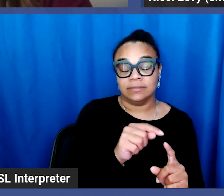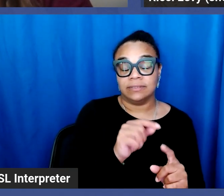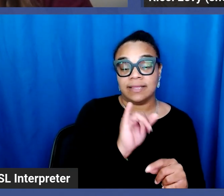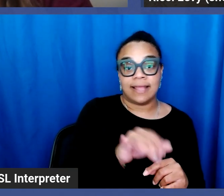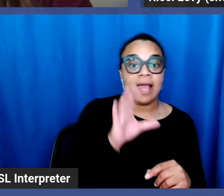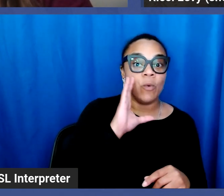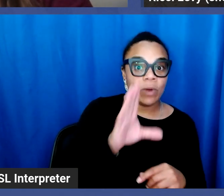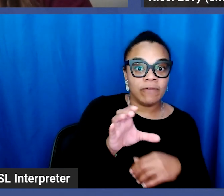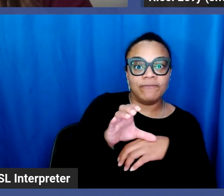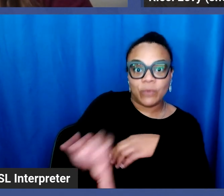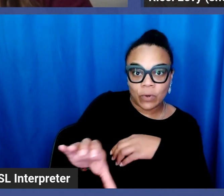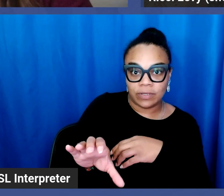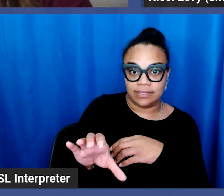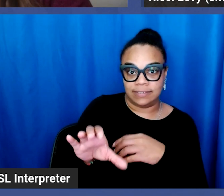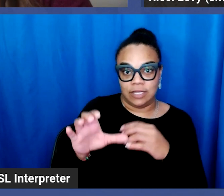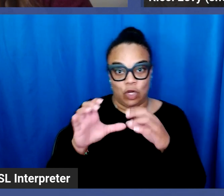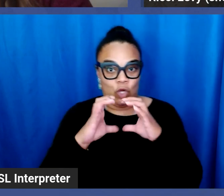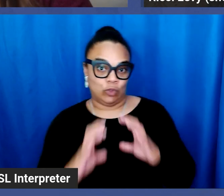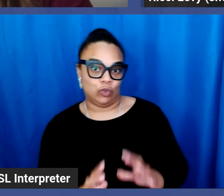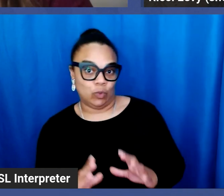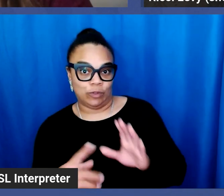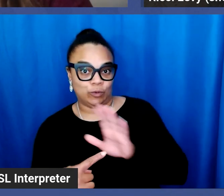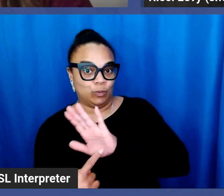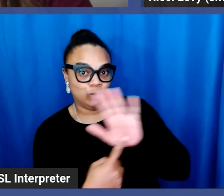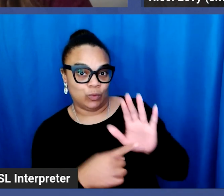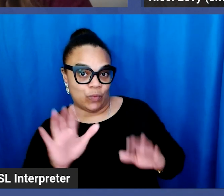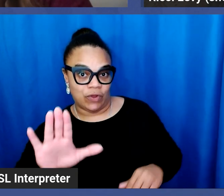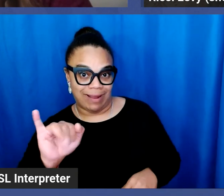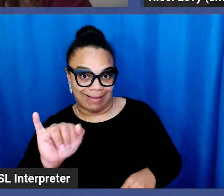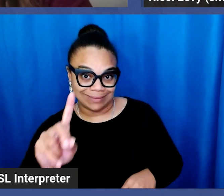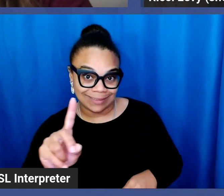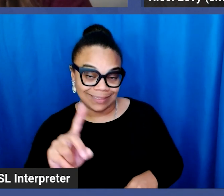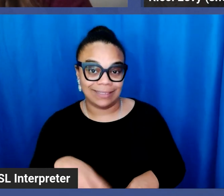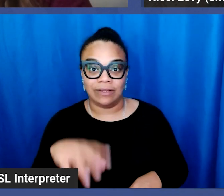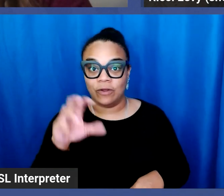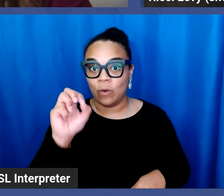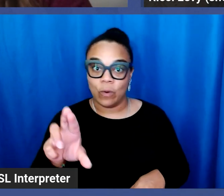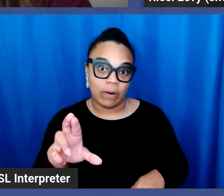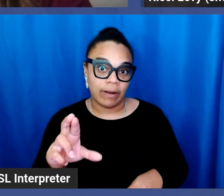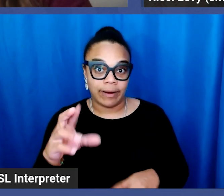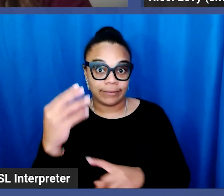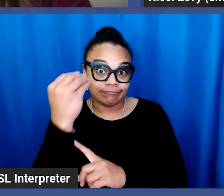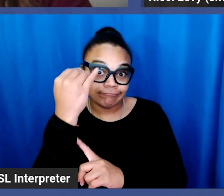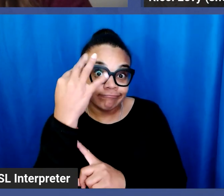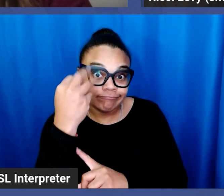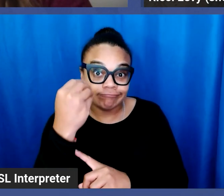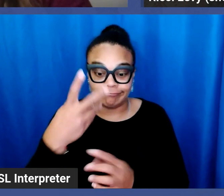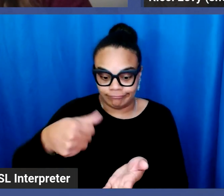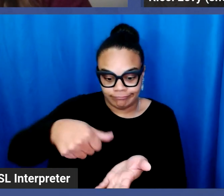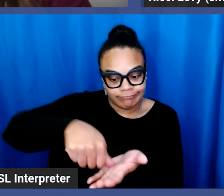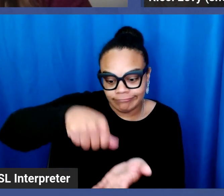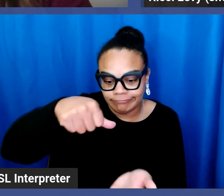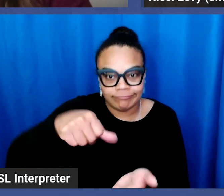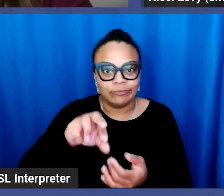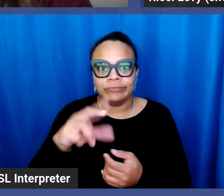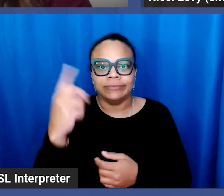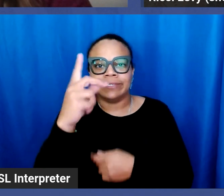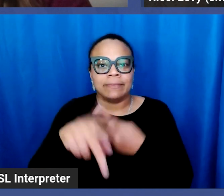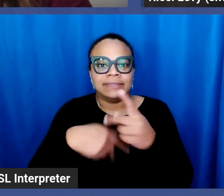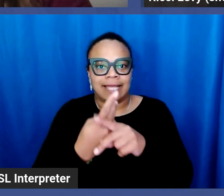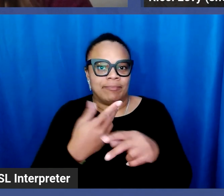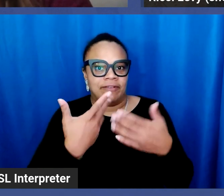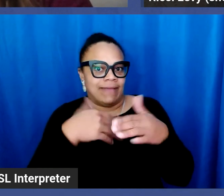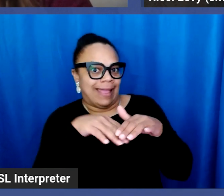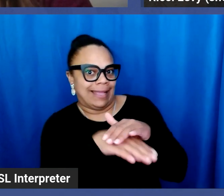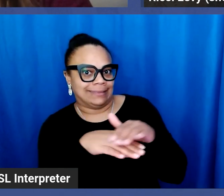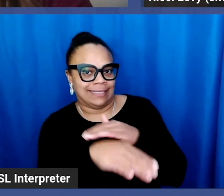forces consumers to present some sort of ID or biometric identification to access, a quote unquote adult or explicit